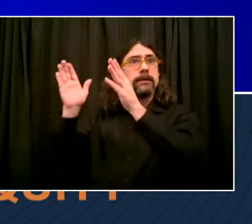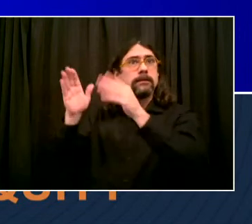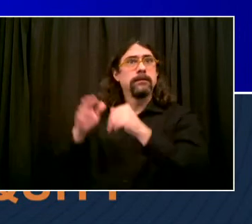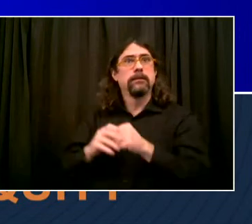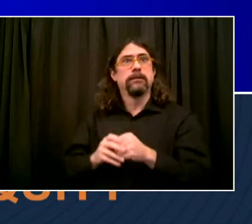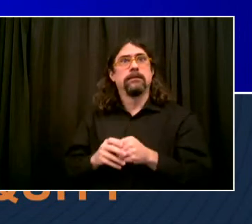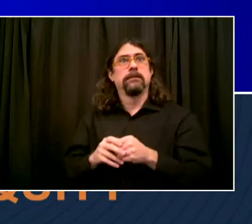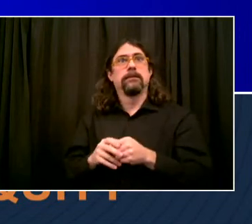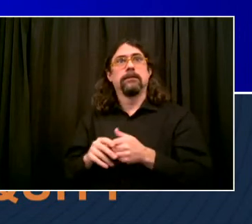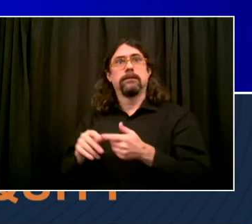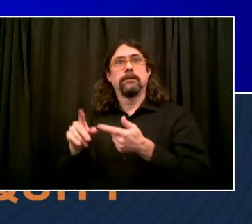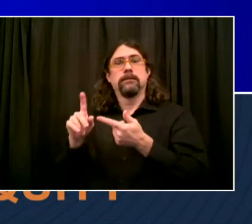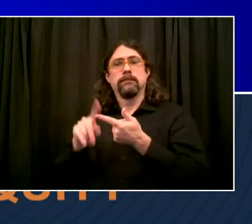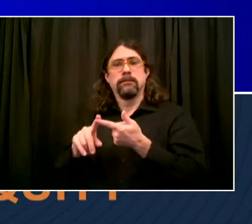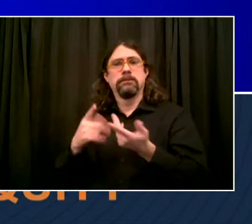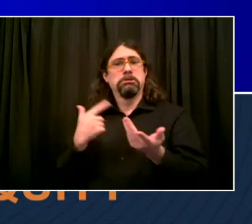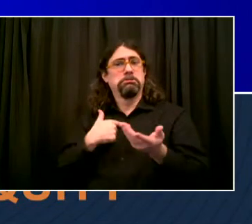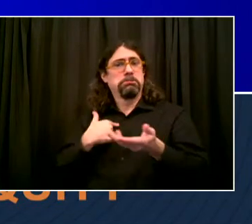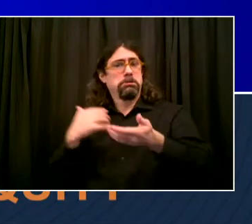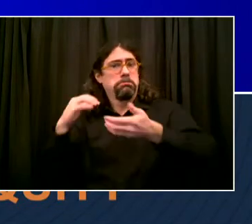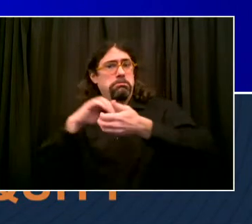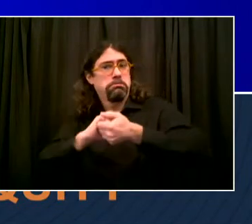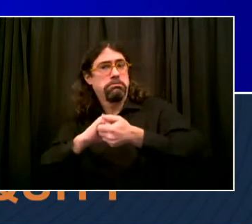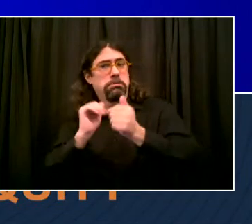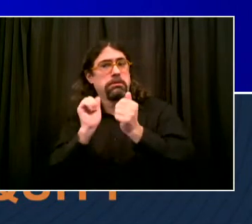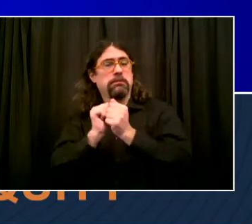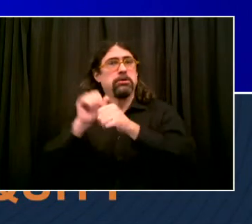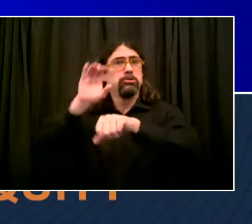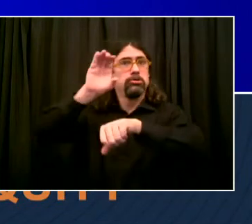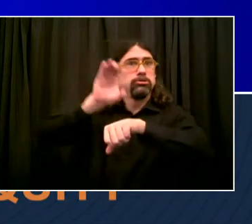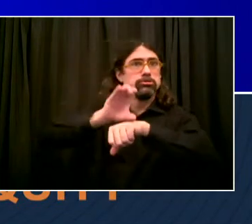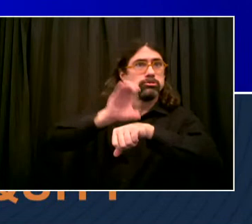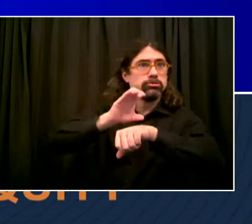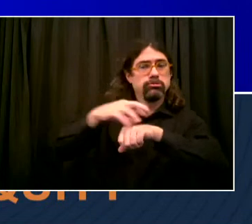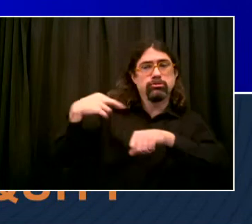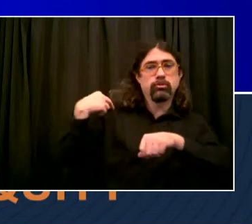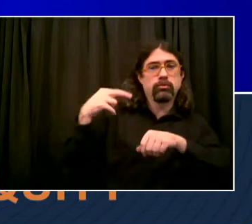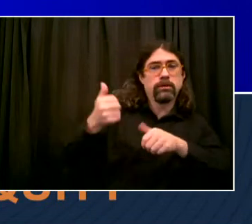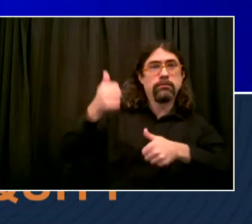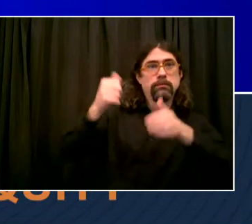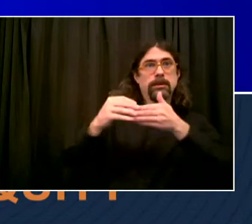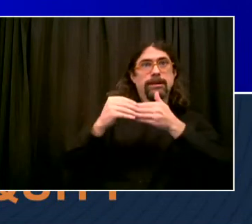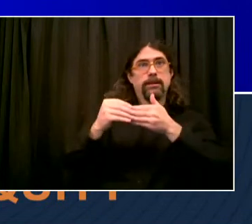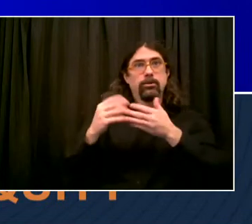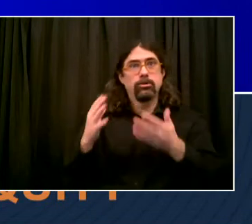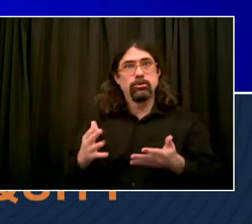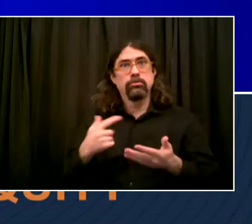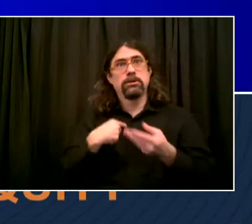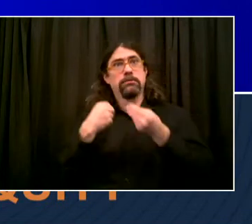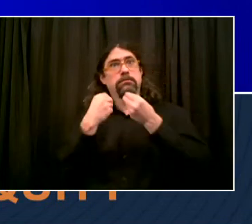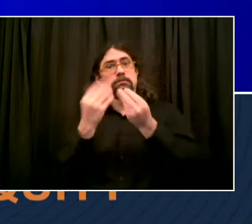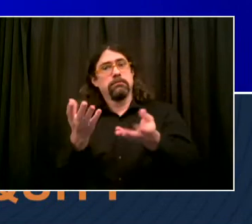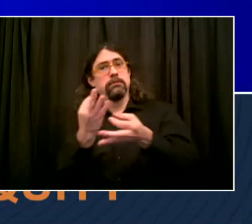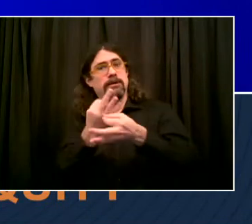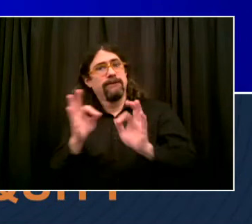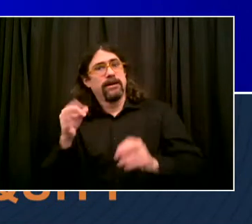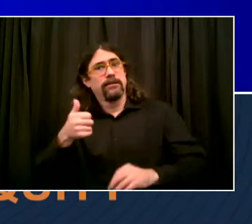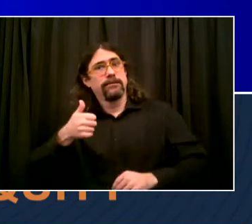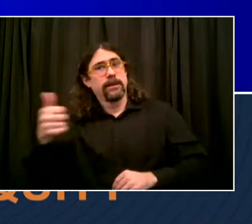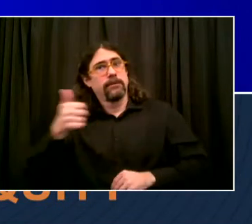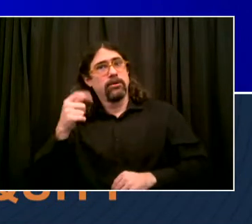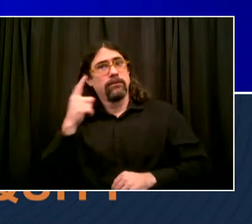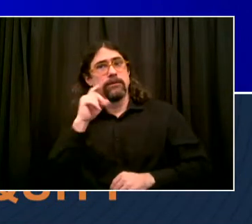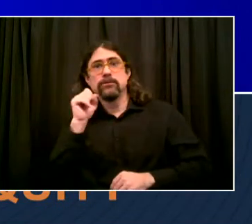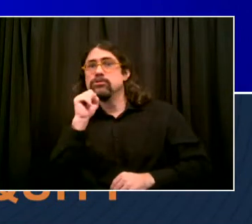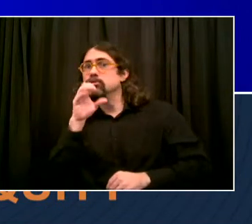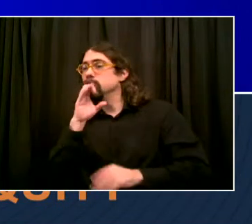feel comfortable and helping them believe in those efforts. We're providing free transportation for seniors so people know they can get the